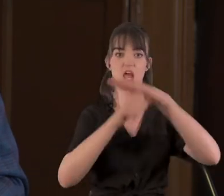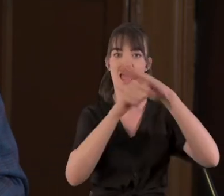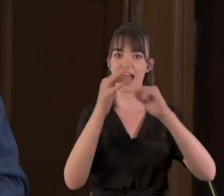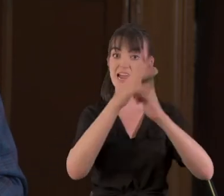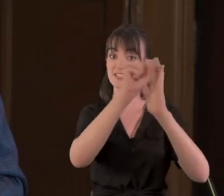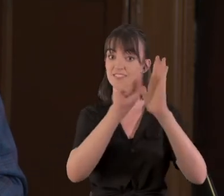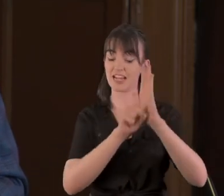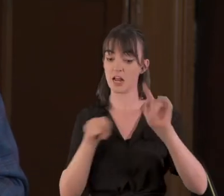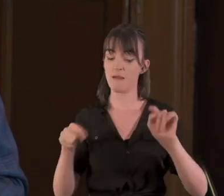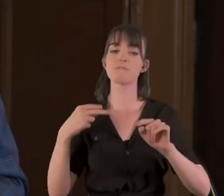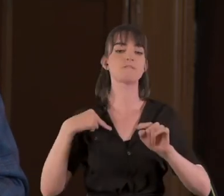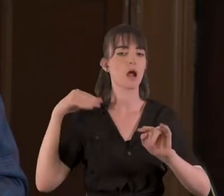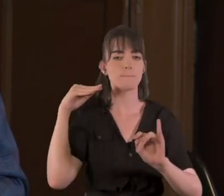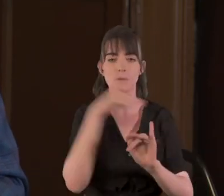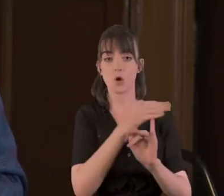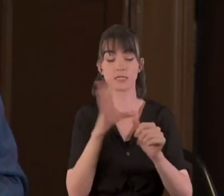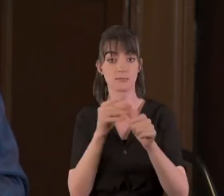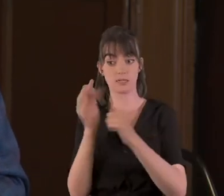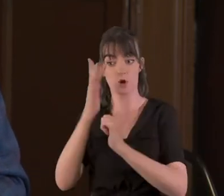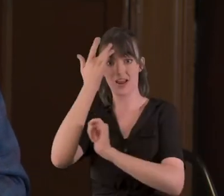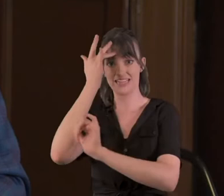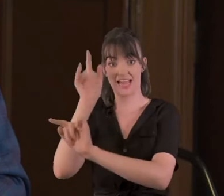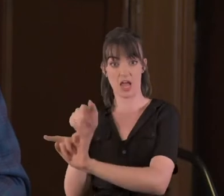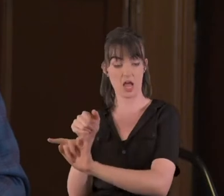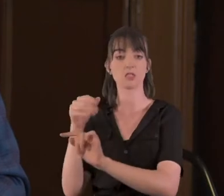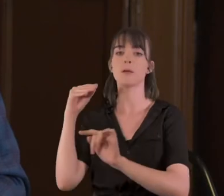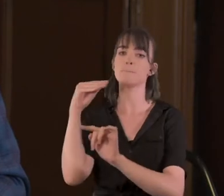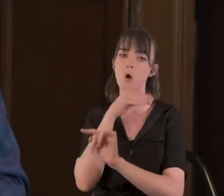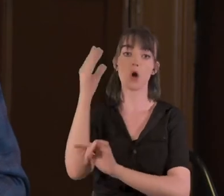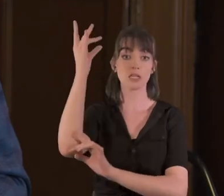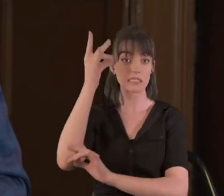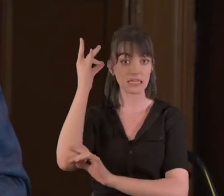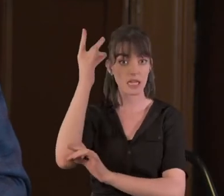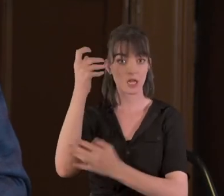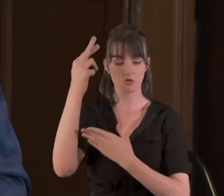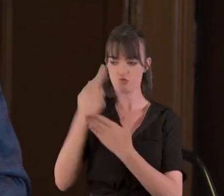Extraordinarily important in India that the emperor king was the monarch, but